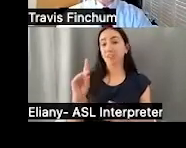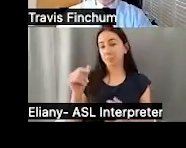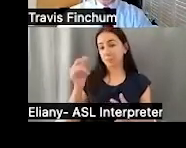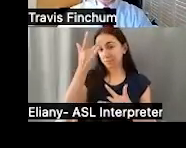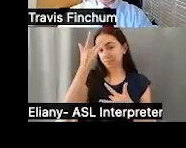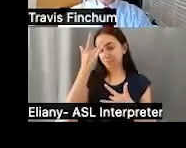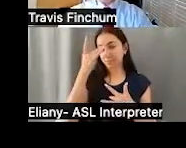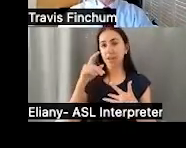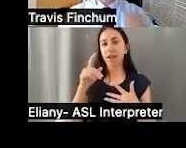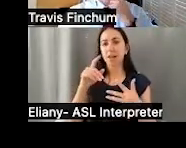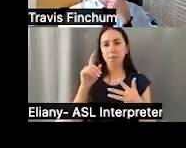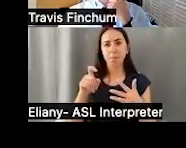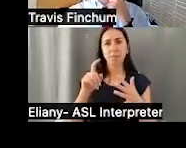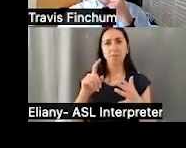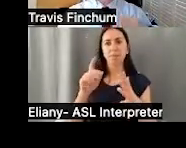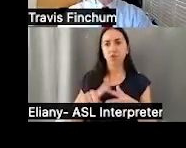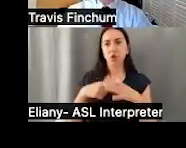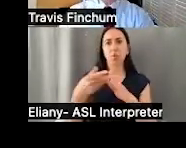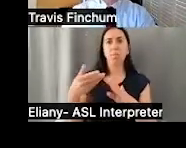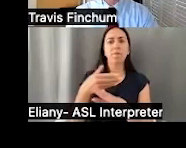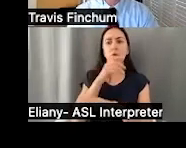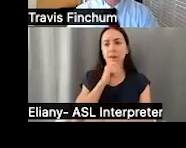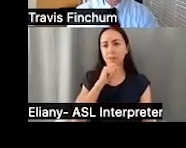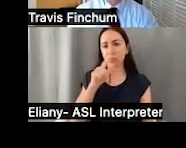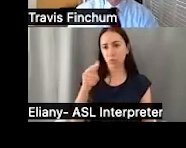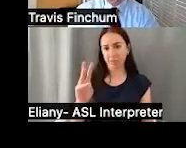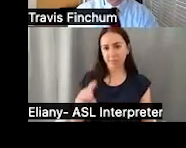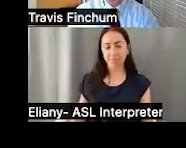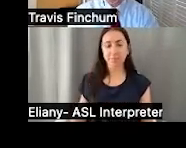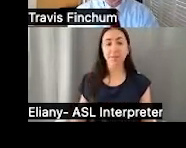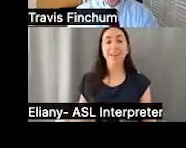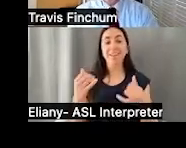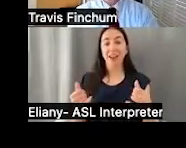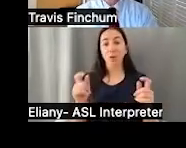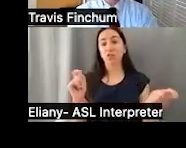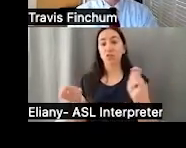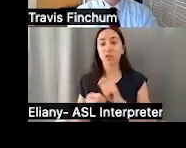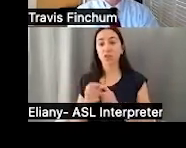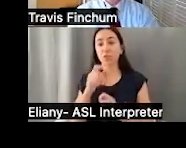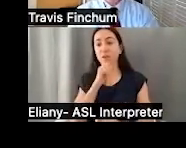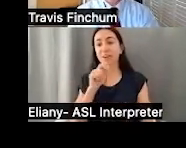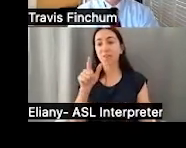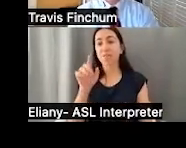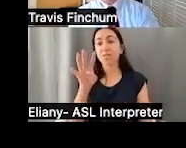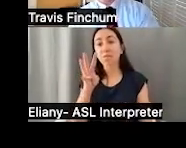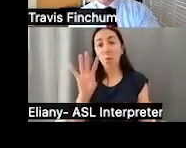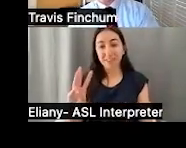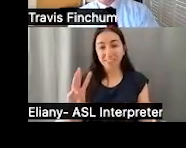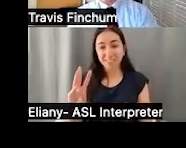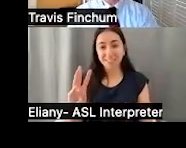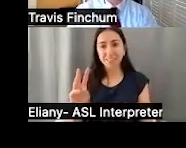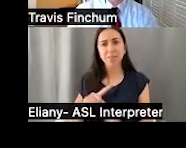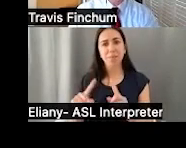existed prior to age 26. That age is being raised to age 46, but it's not going to be phased in for another